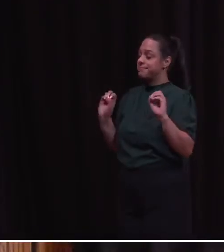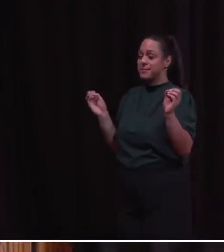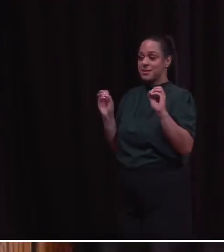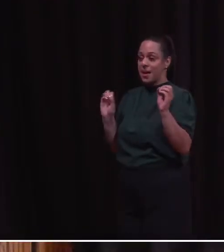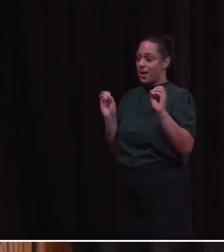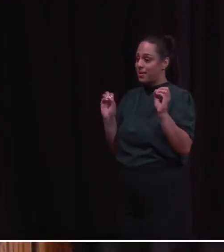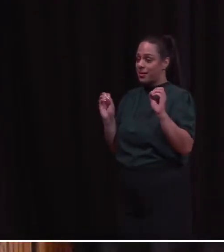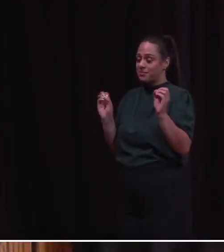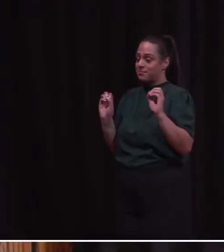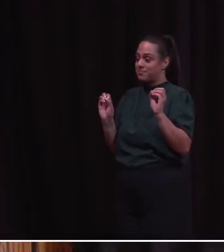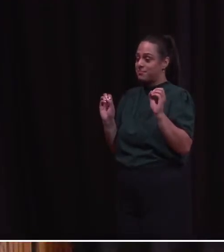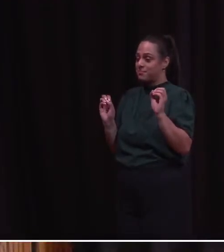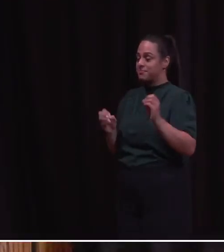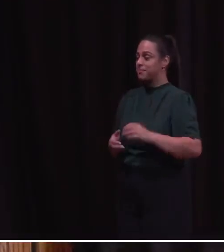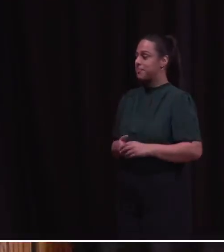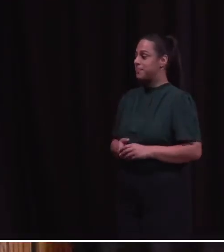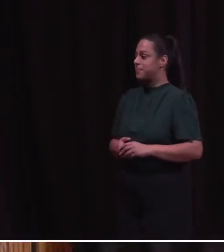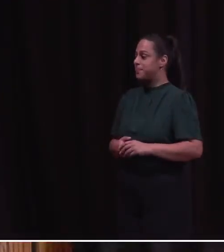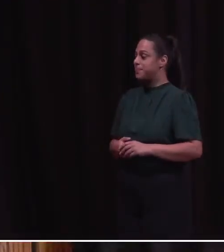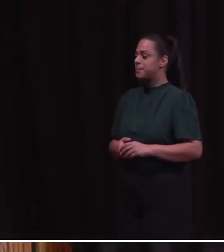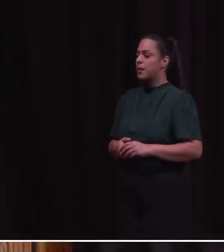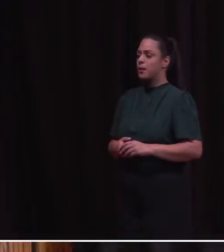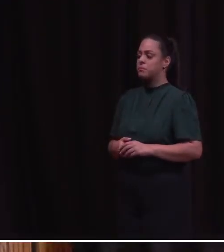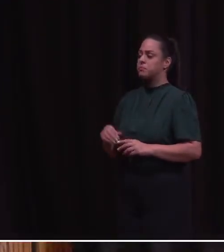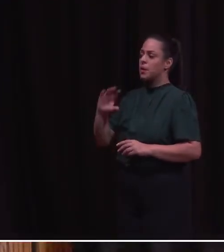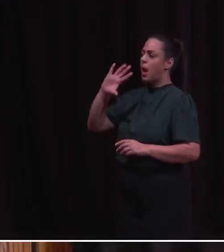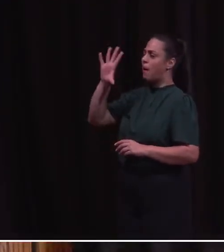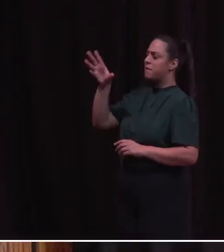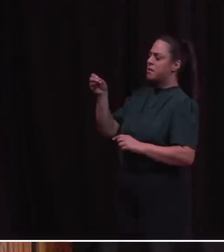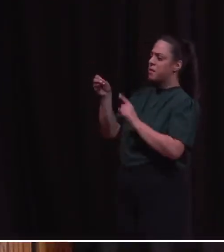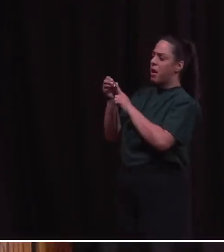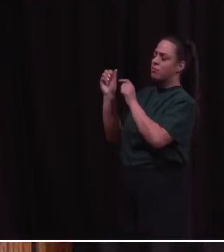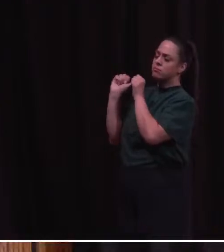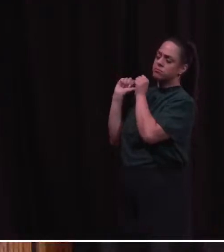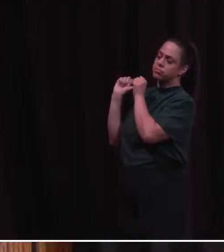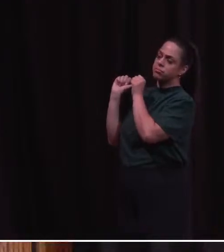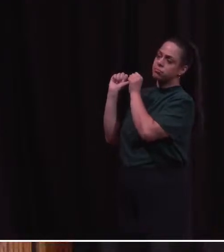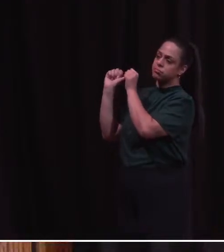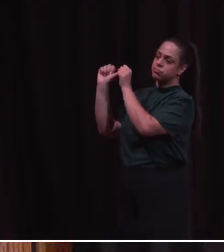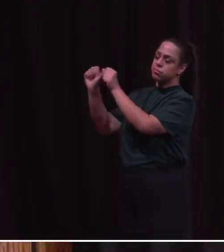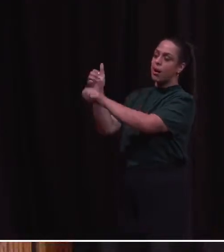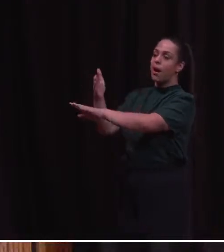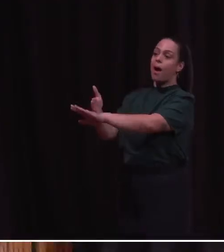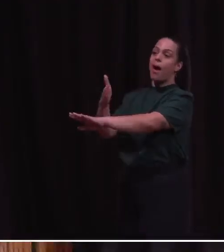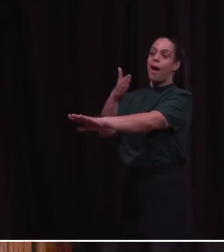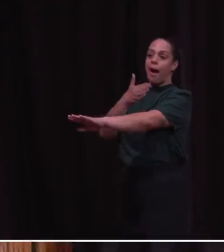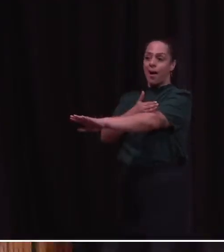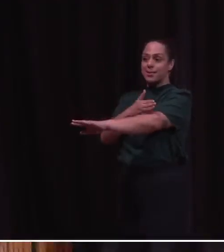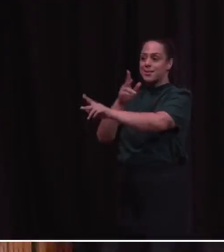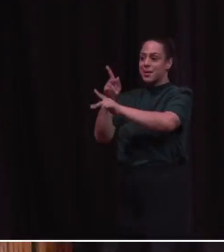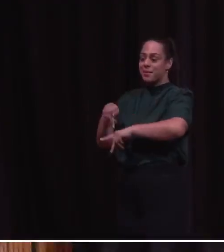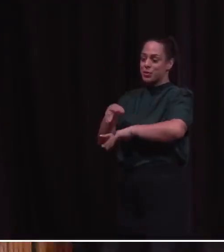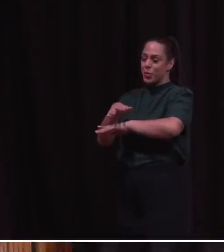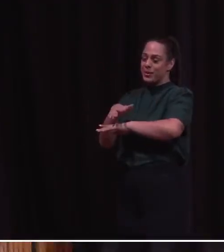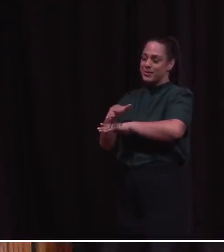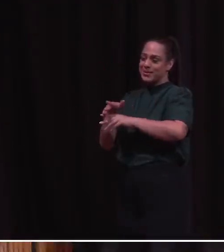Africans have been there forever, before the white man even became white,